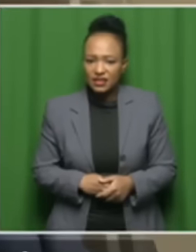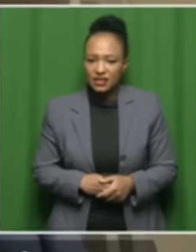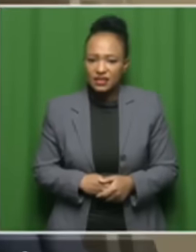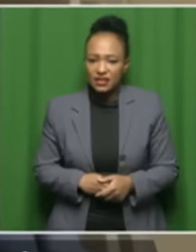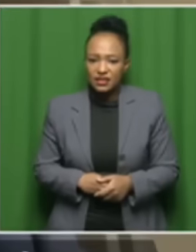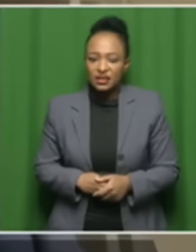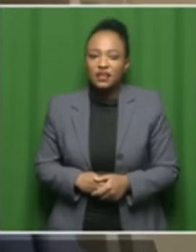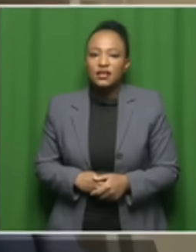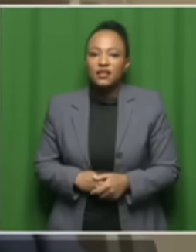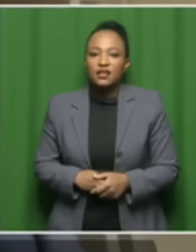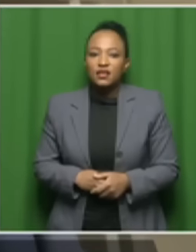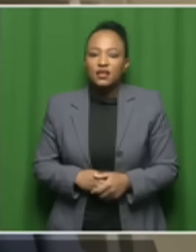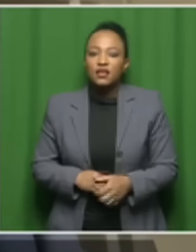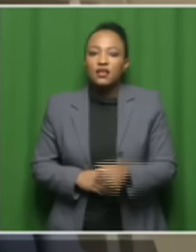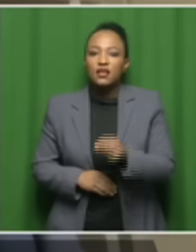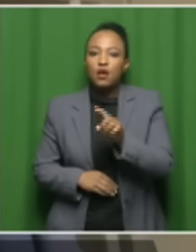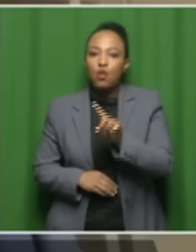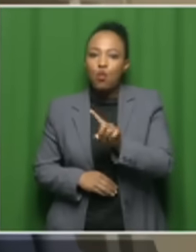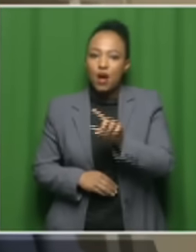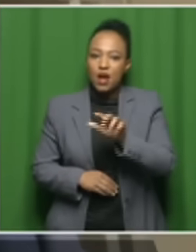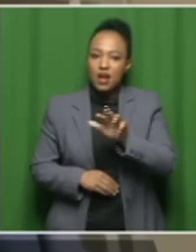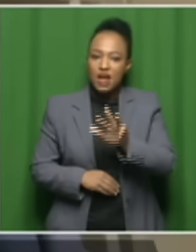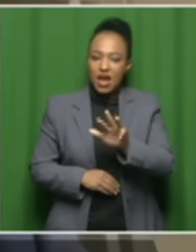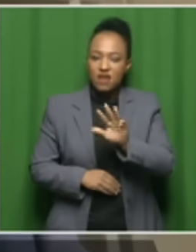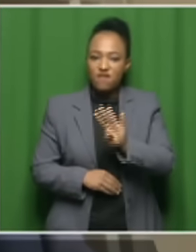since 1949, when the